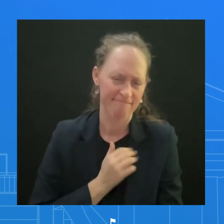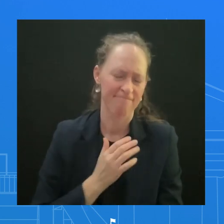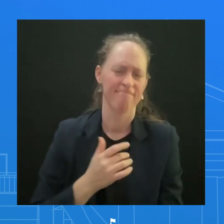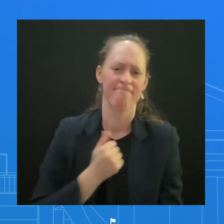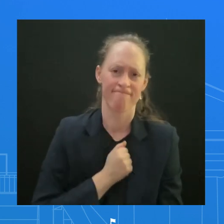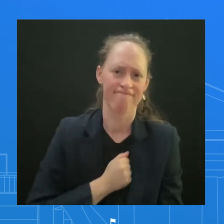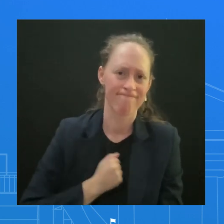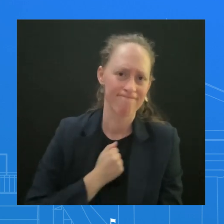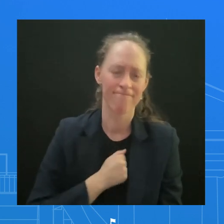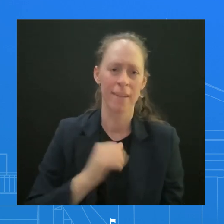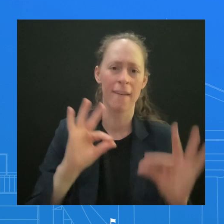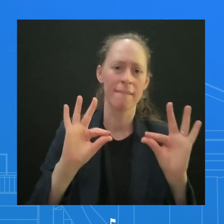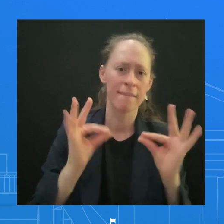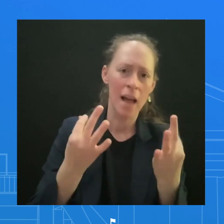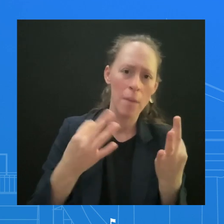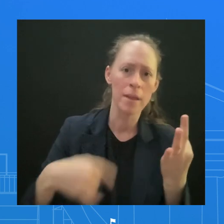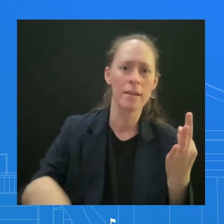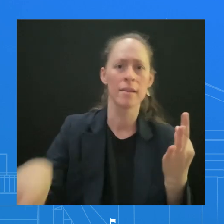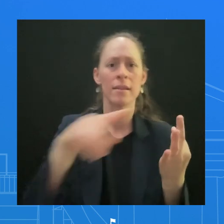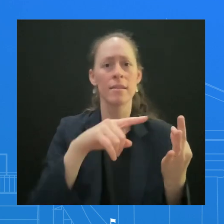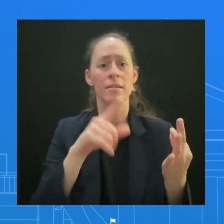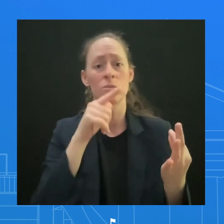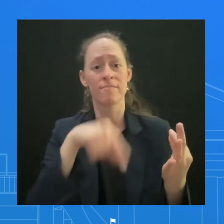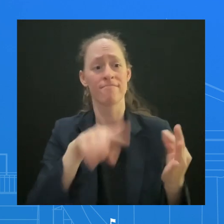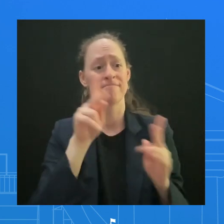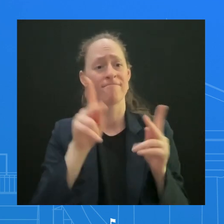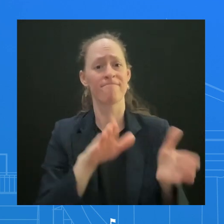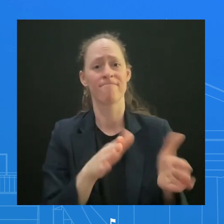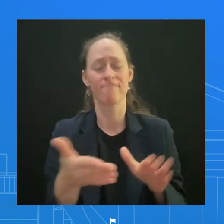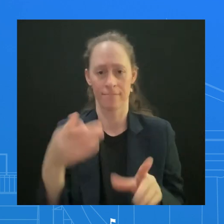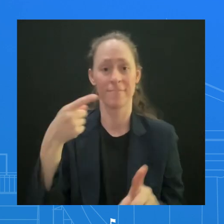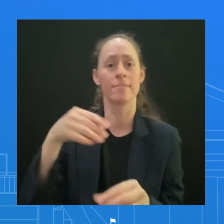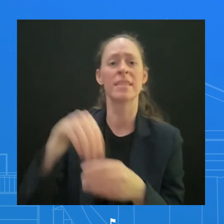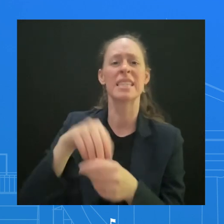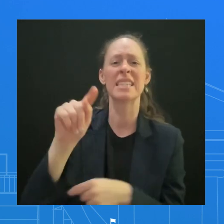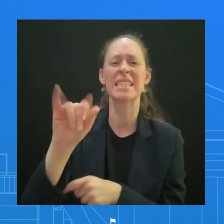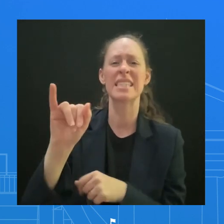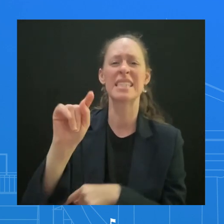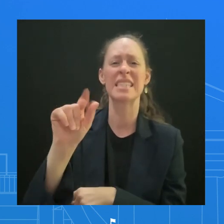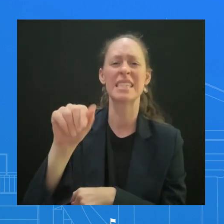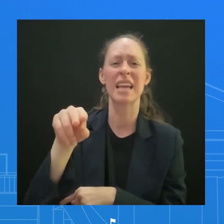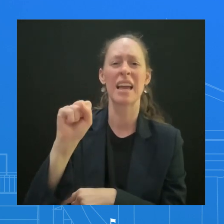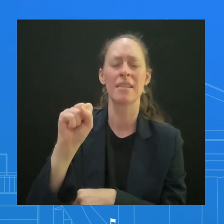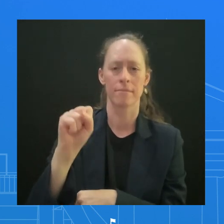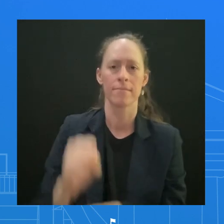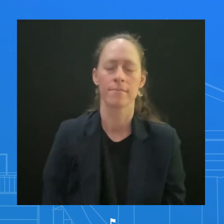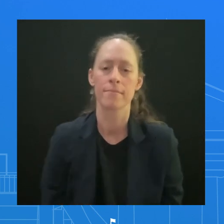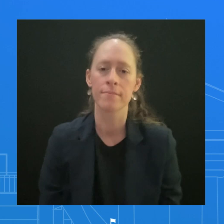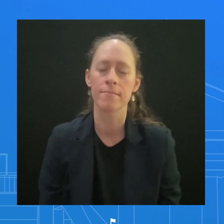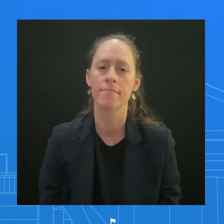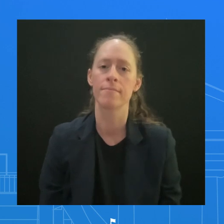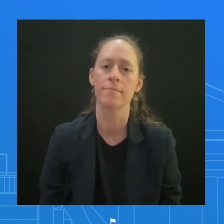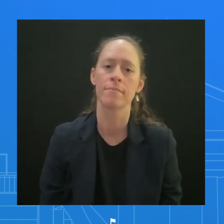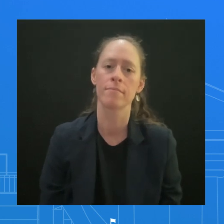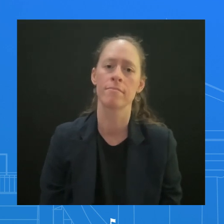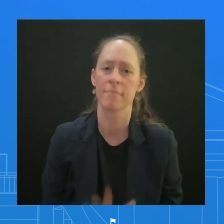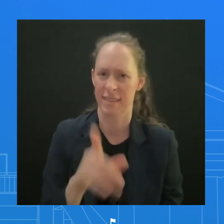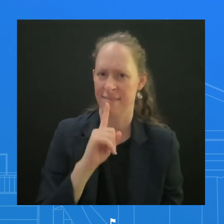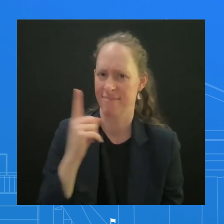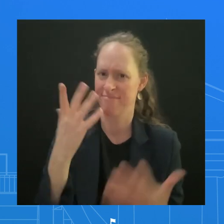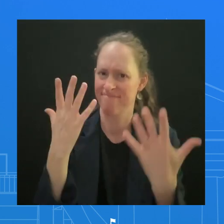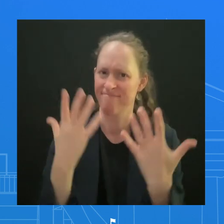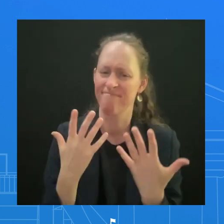on the Titan. They have been through a tragic ordeal over the past few days, and we're keeping them in our thoughts